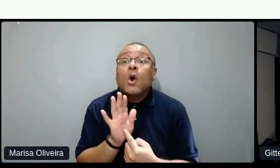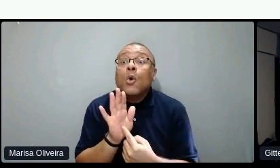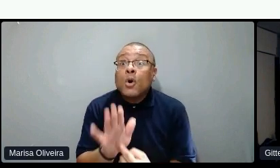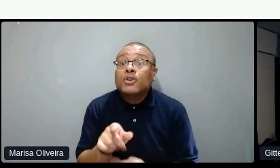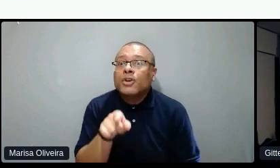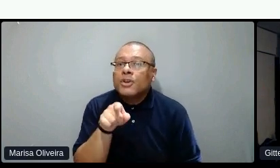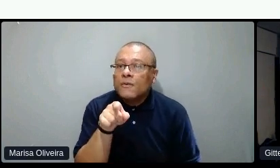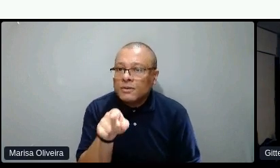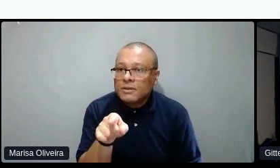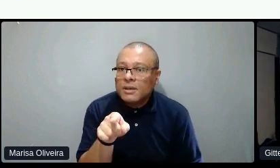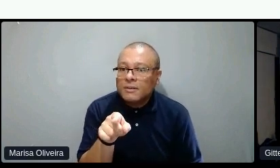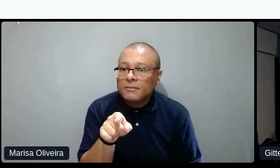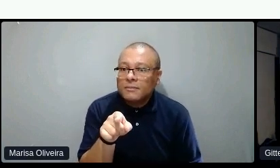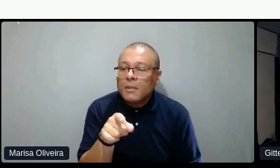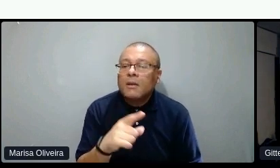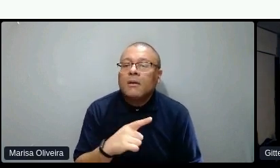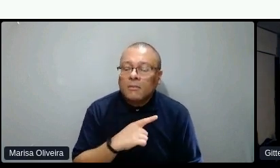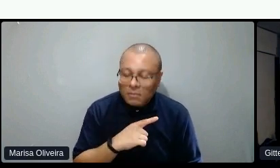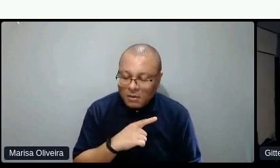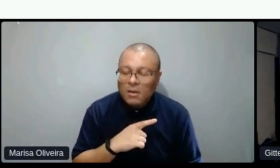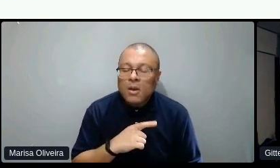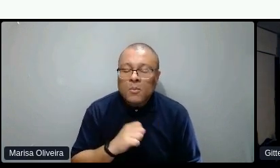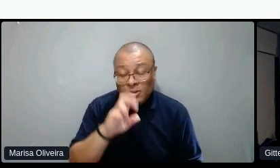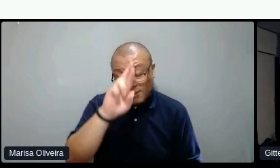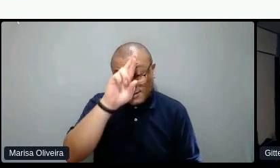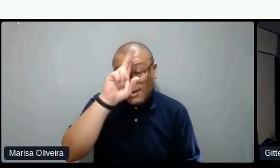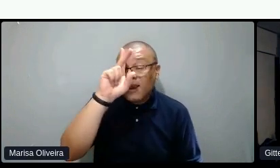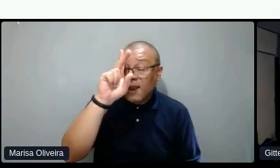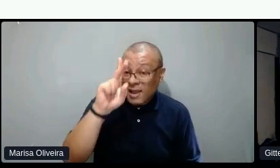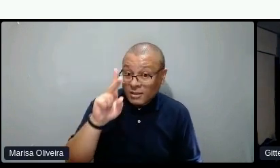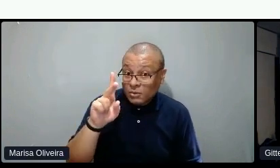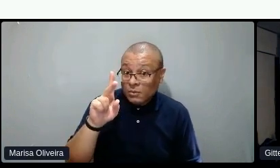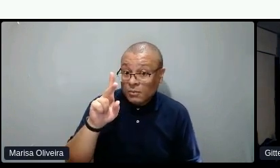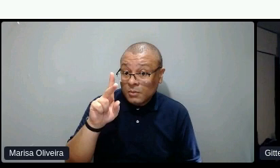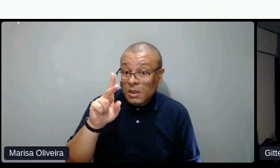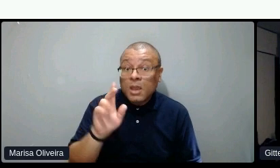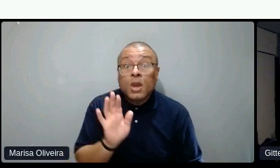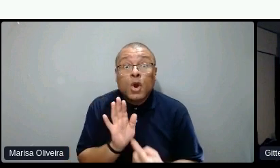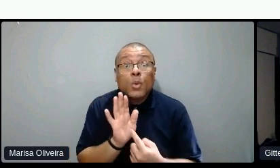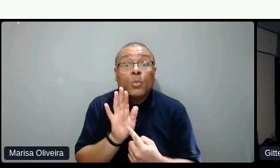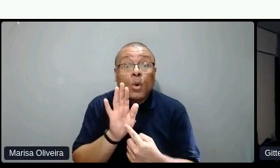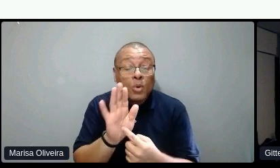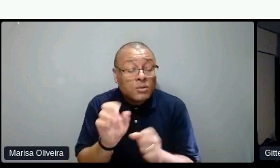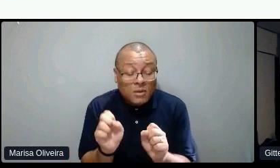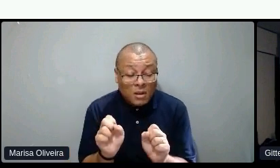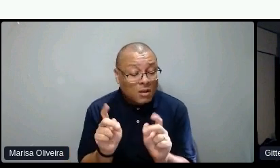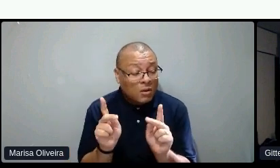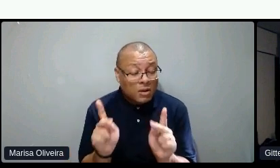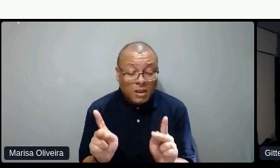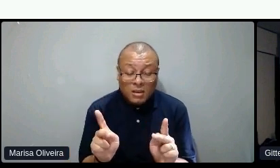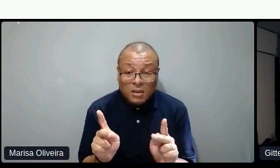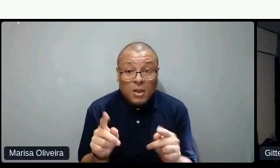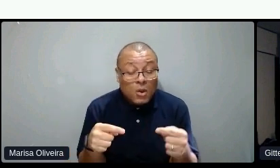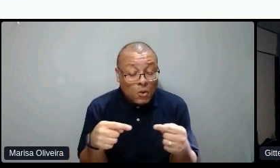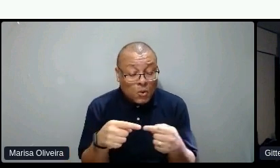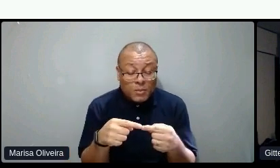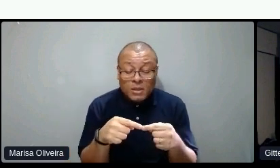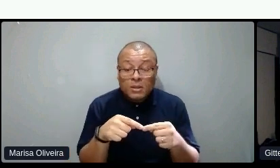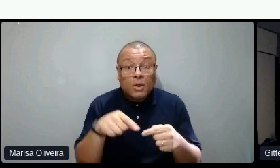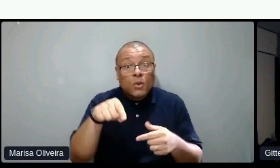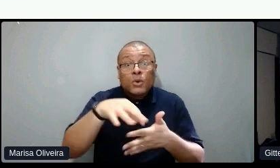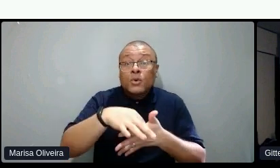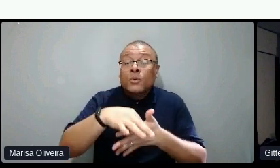you that I can be wrong as well, I'm also showing that this is okay. And this is part of what we do as